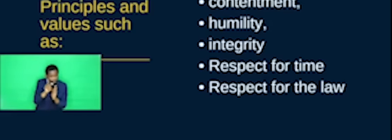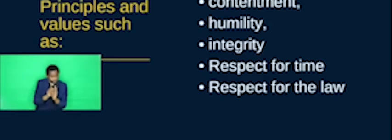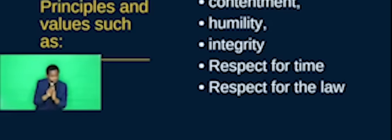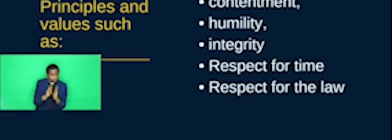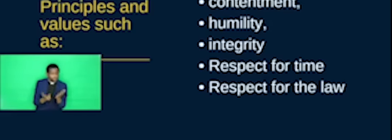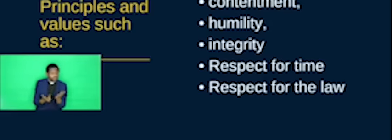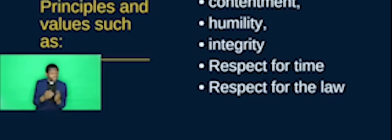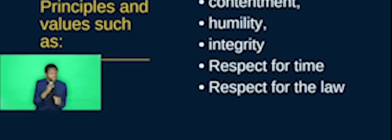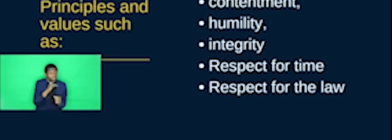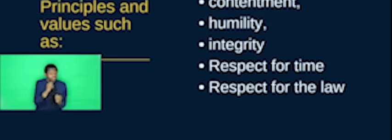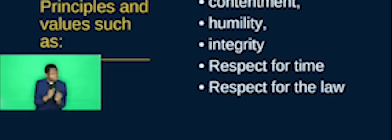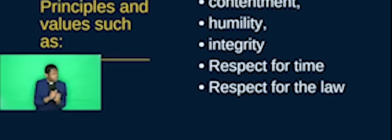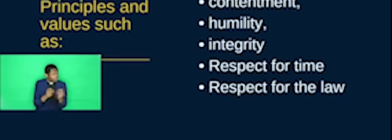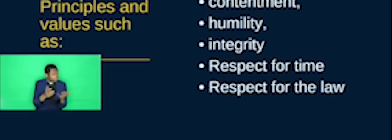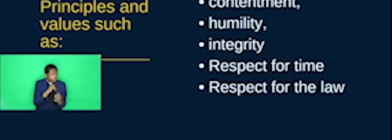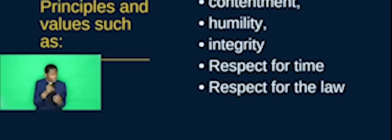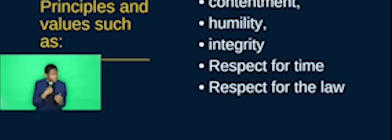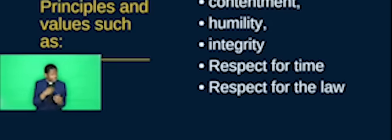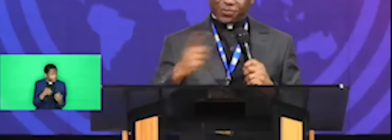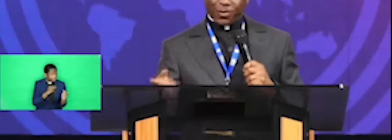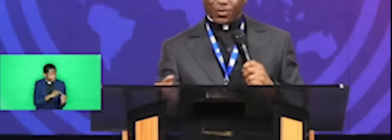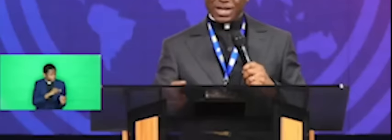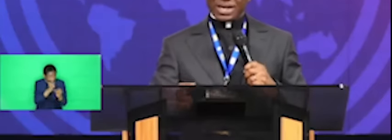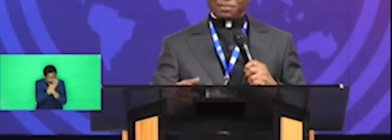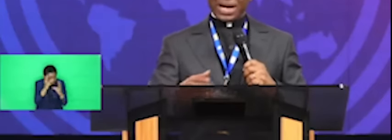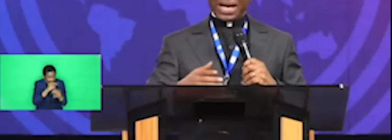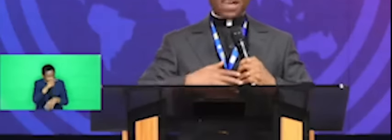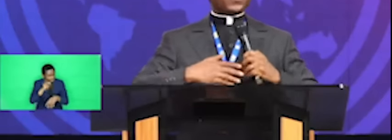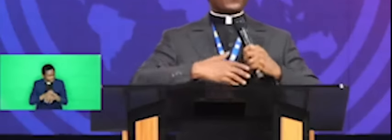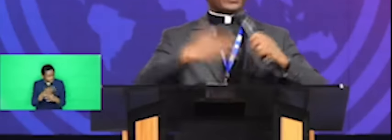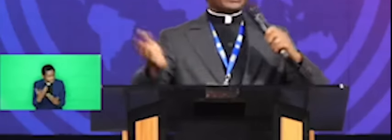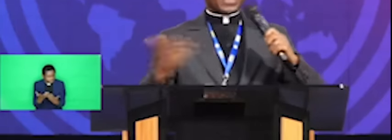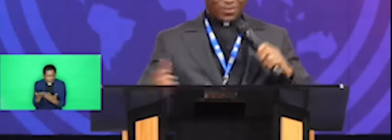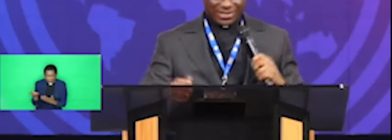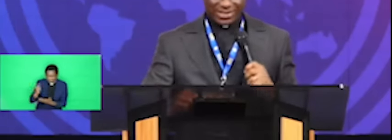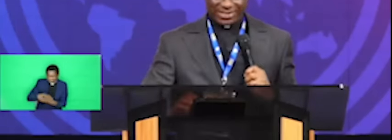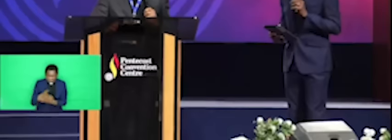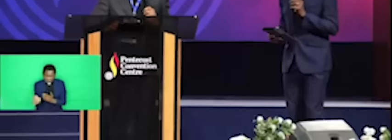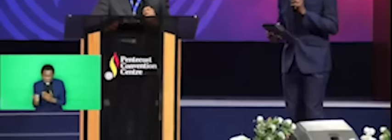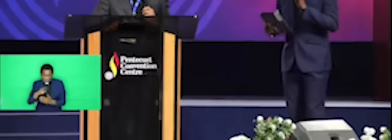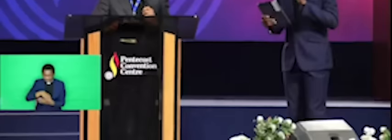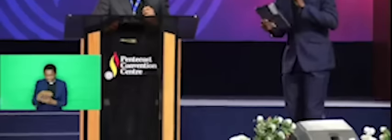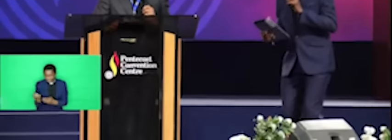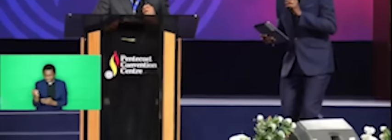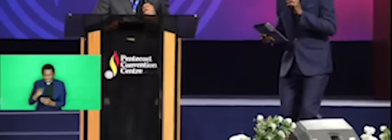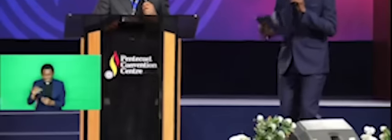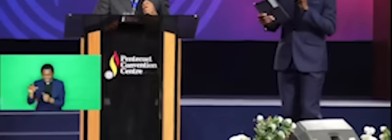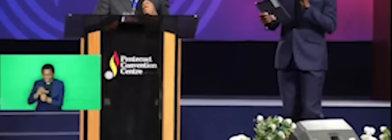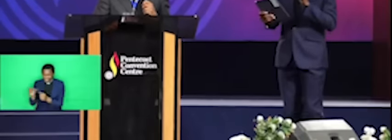Without a moral vision, a nation is tossed to and fro by every wind of